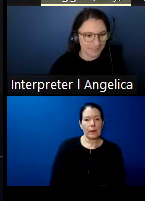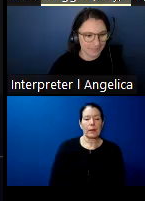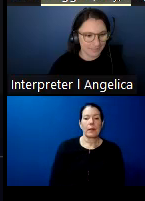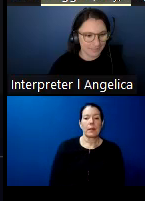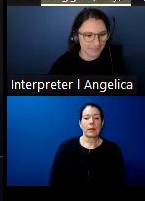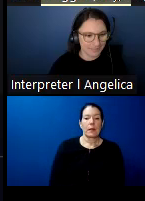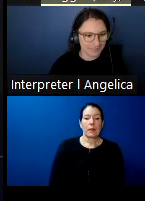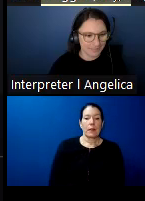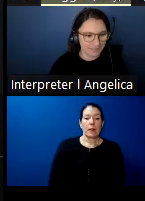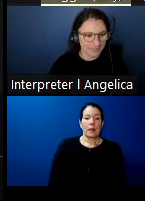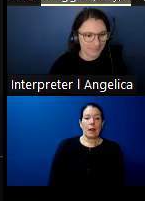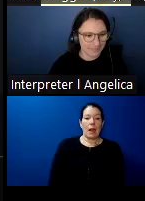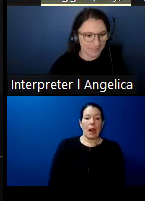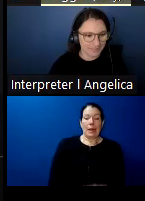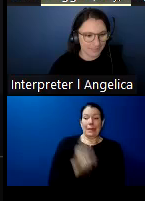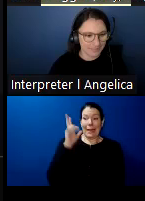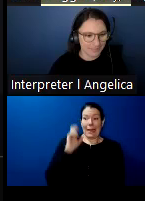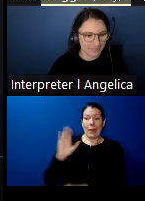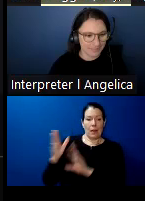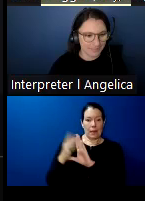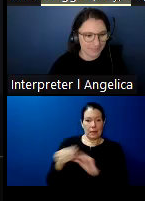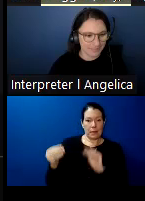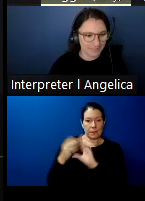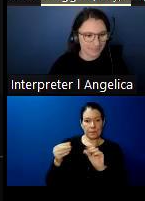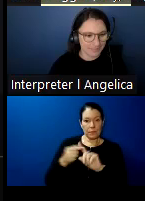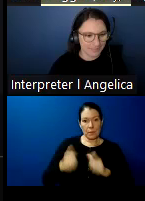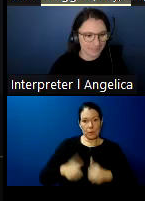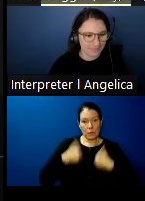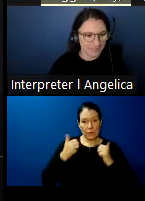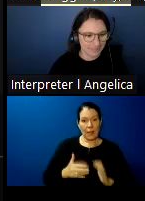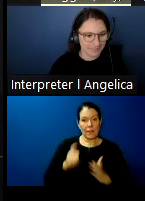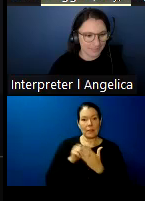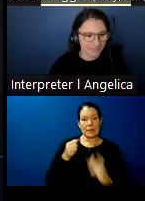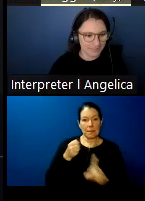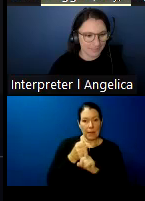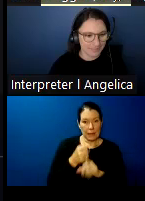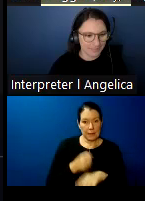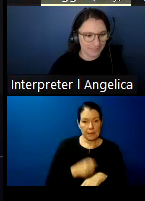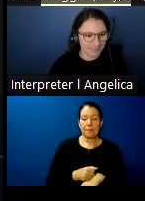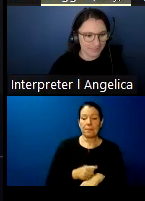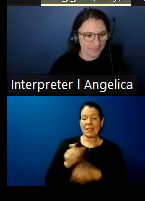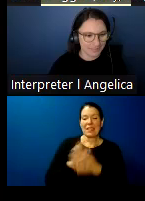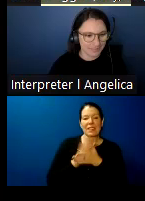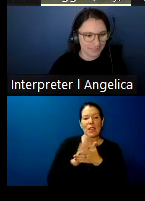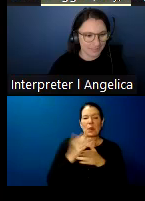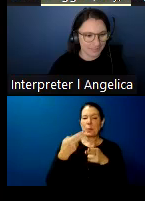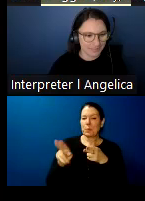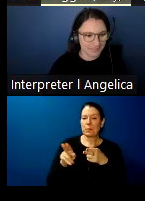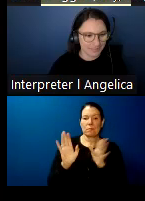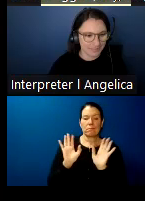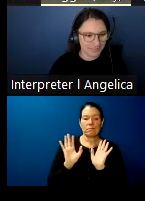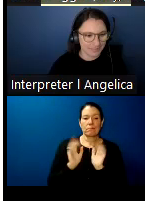So to hear from survivors that are impacted by this. So this is a video, it's a short video